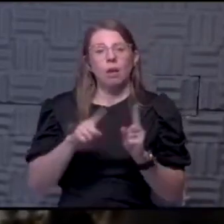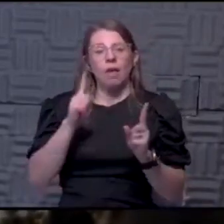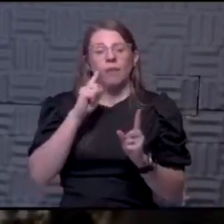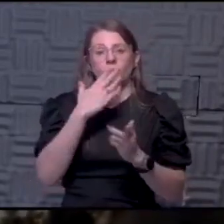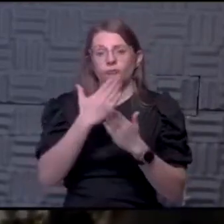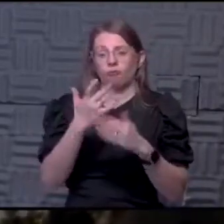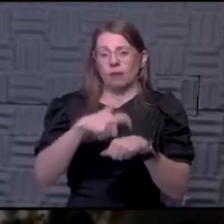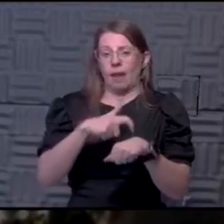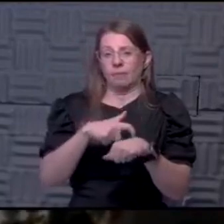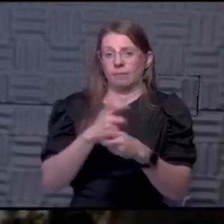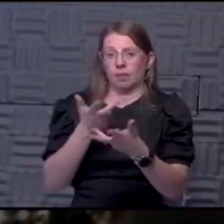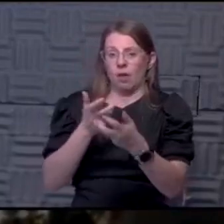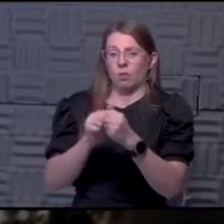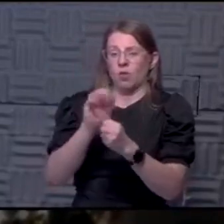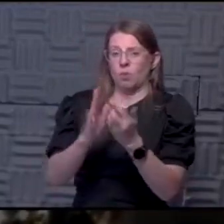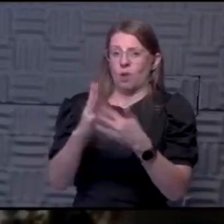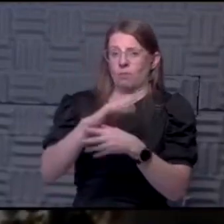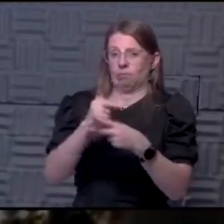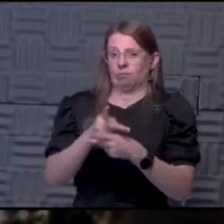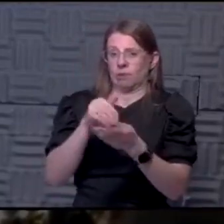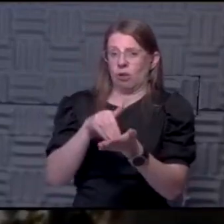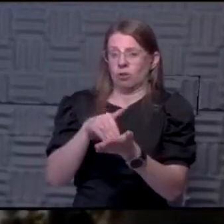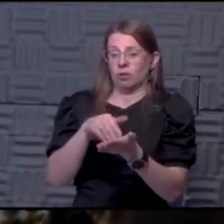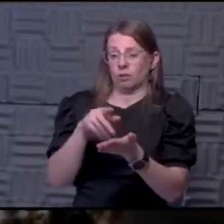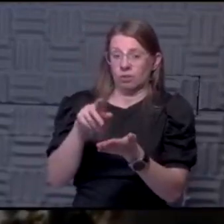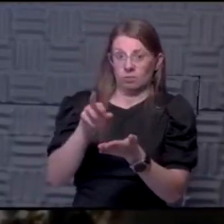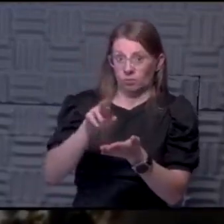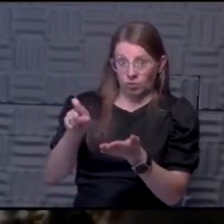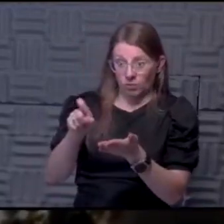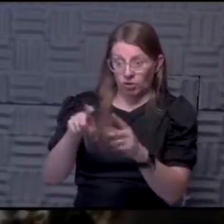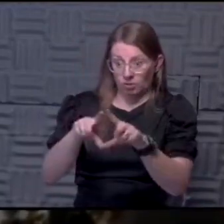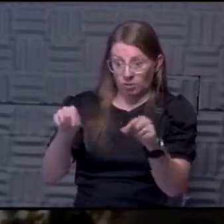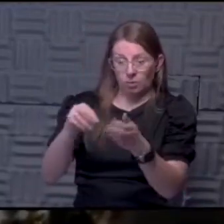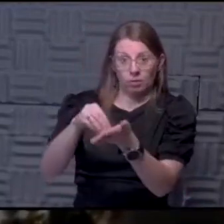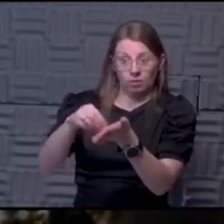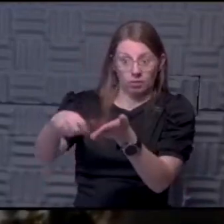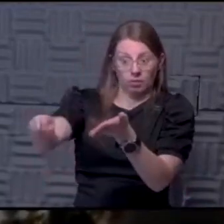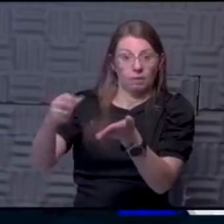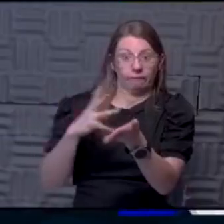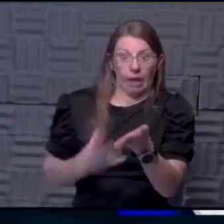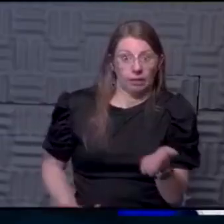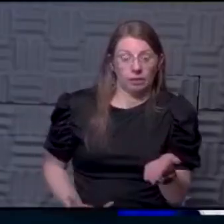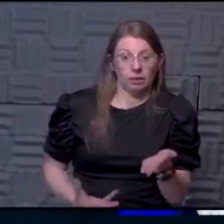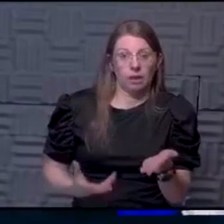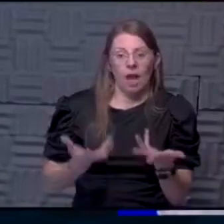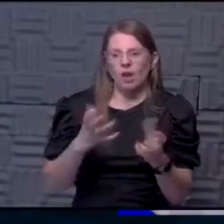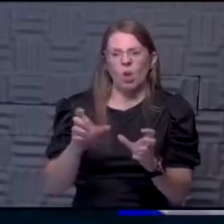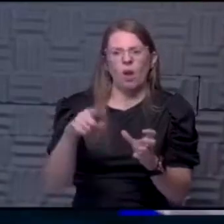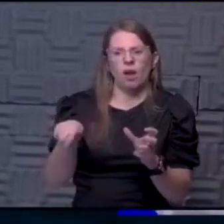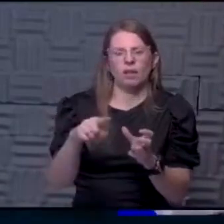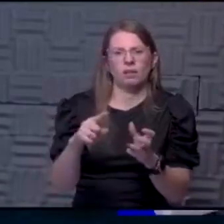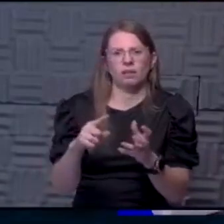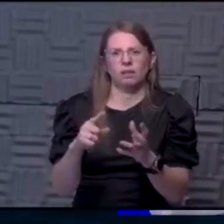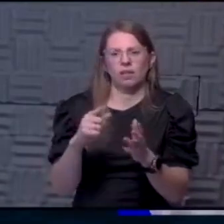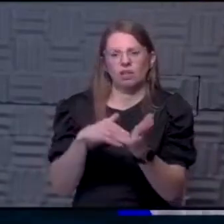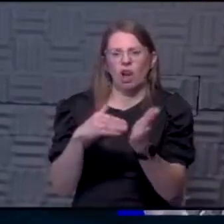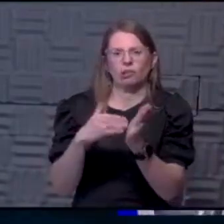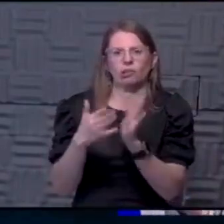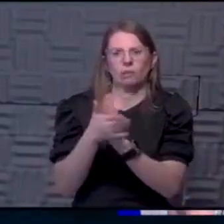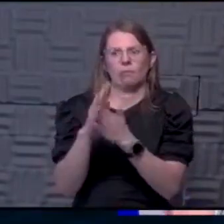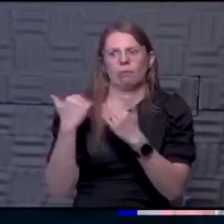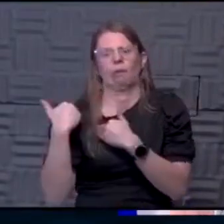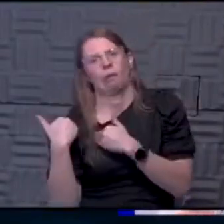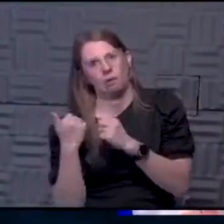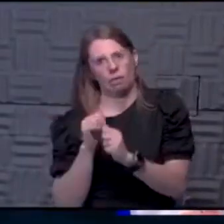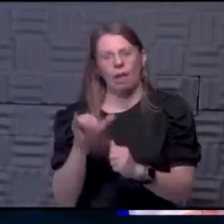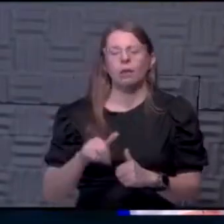to talk to your care providers. If they want to write it on a prescription pad, then so be it. But I don't want to burden the healthcare providers. Another question